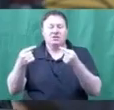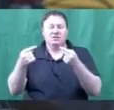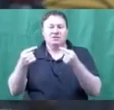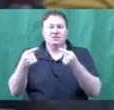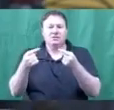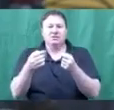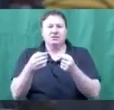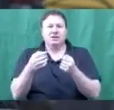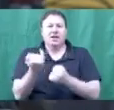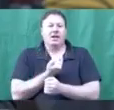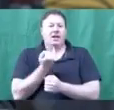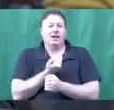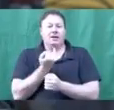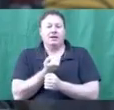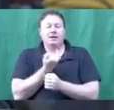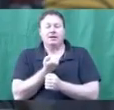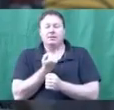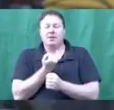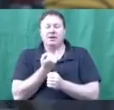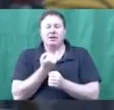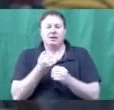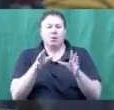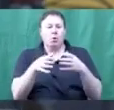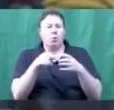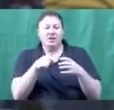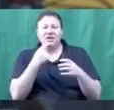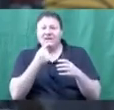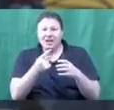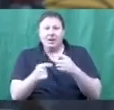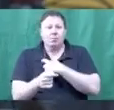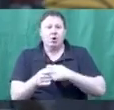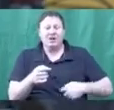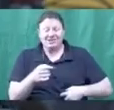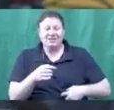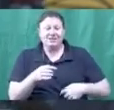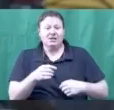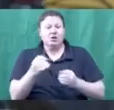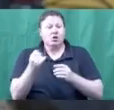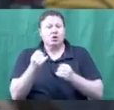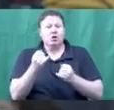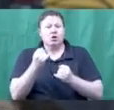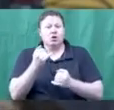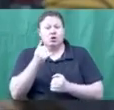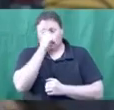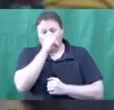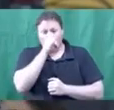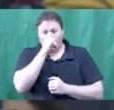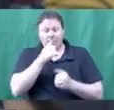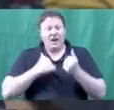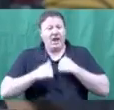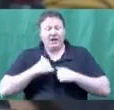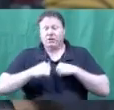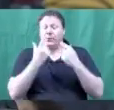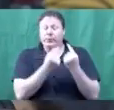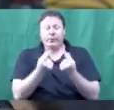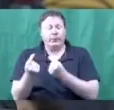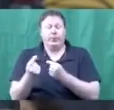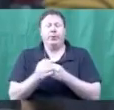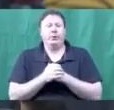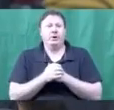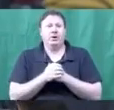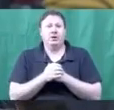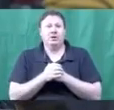which found there was prima facie evidence that the President may have committed serious violation of the Constitution as well as